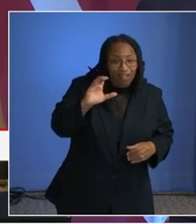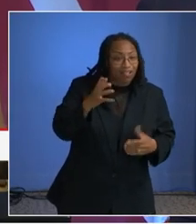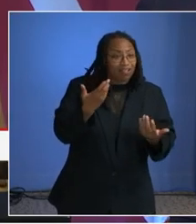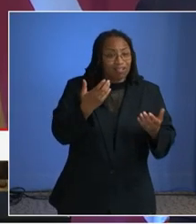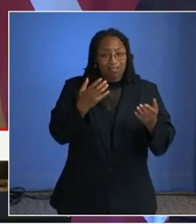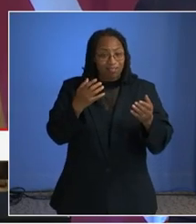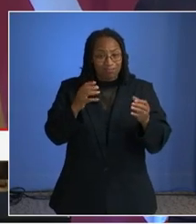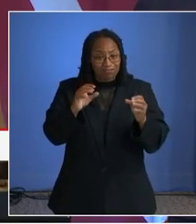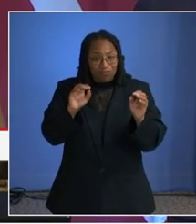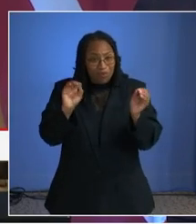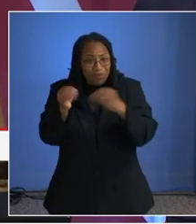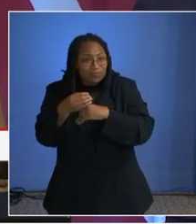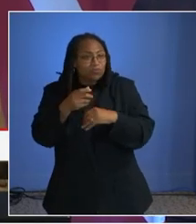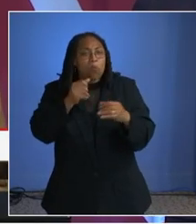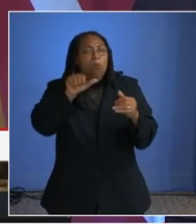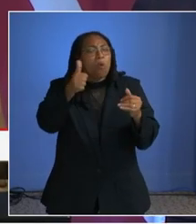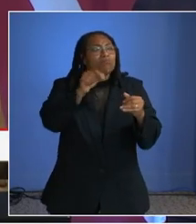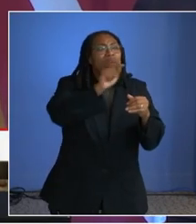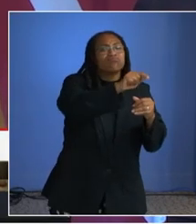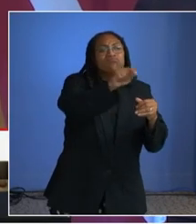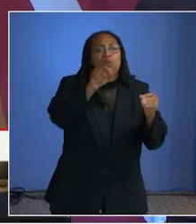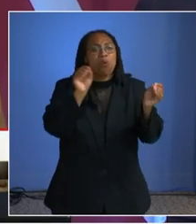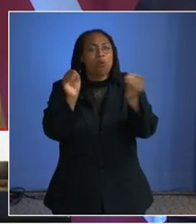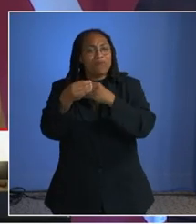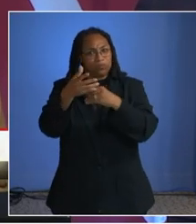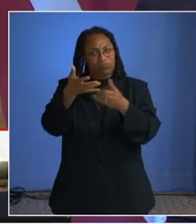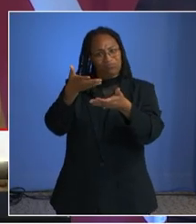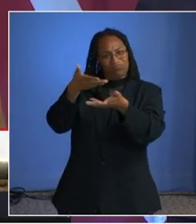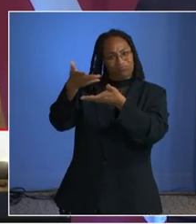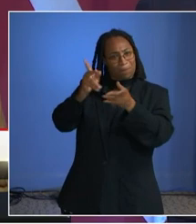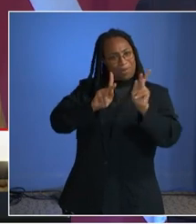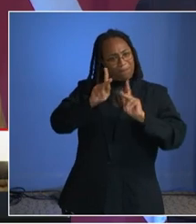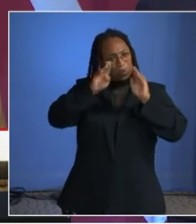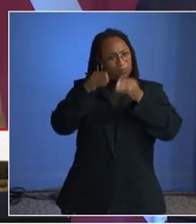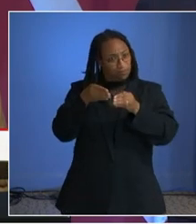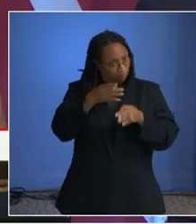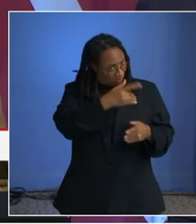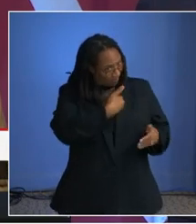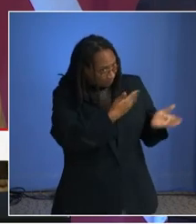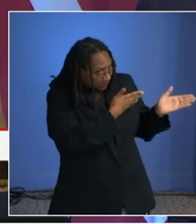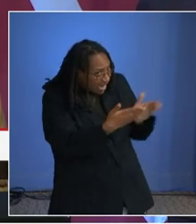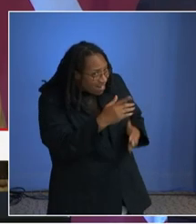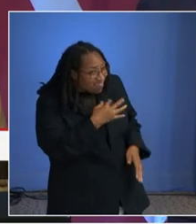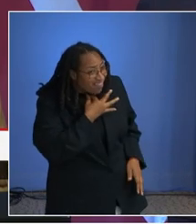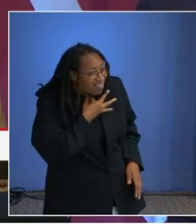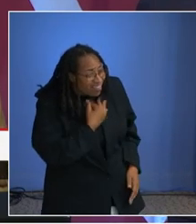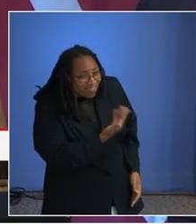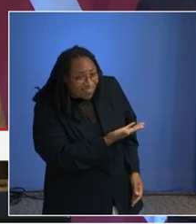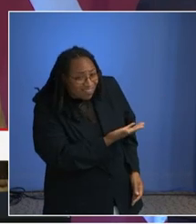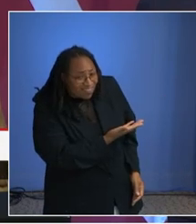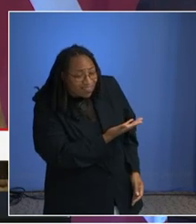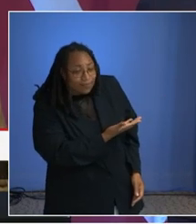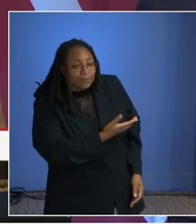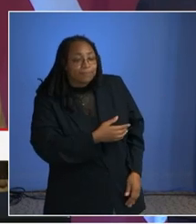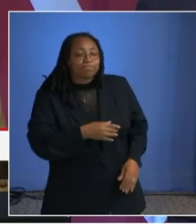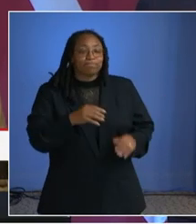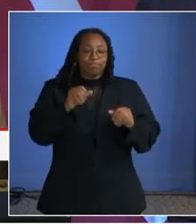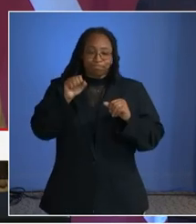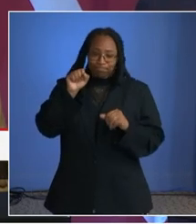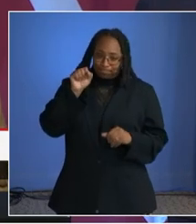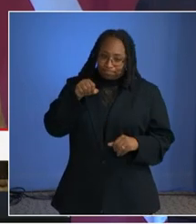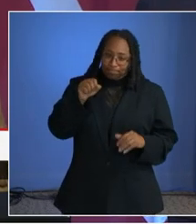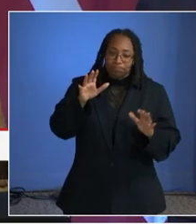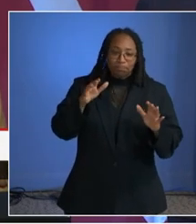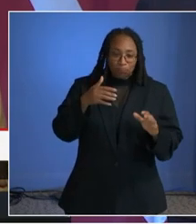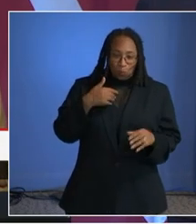worked in our Office of Neighborhood Safety for 5 years, and part of their job is to create those coalitions. So I